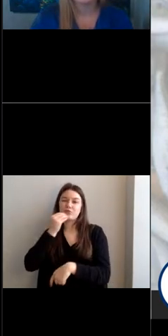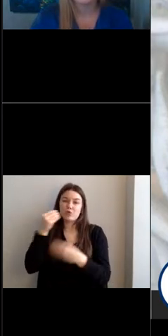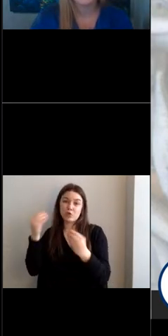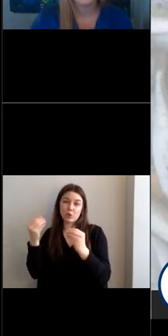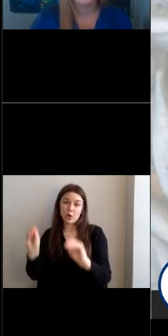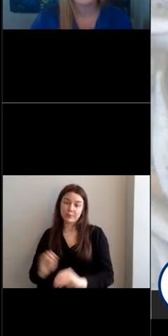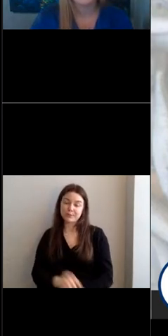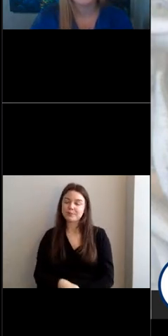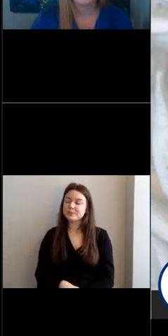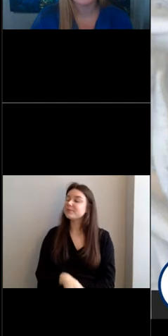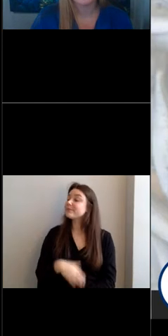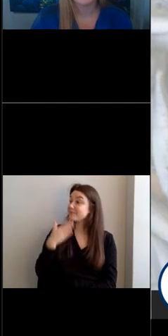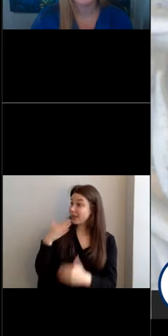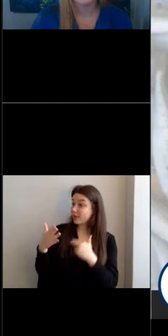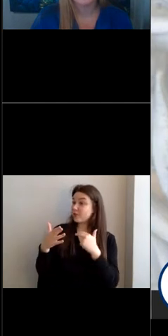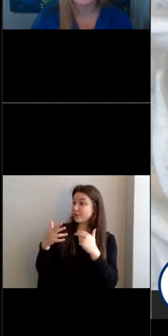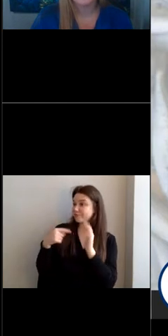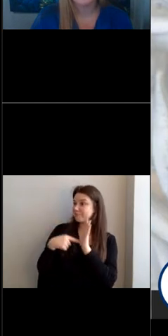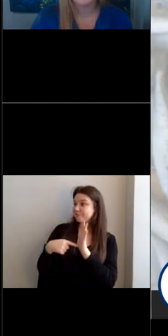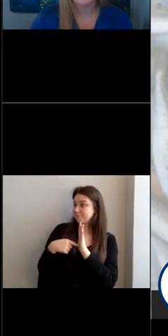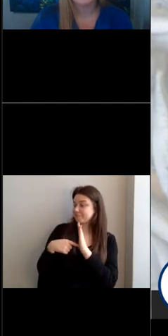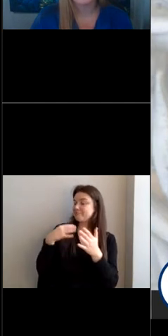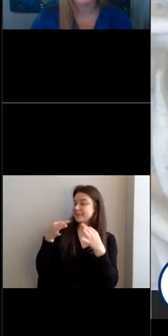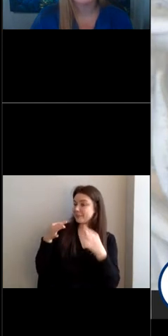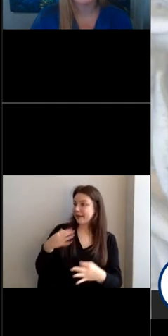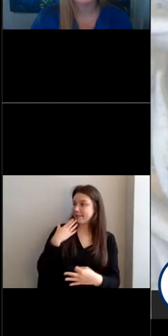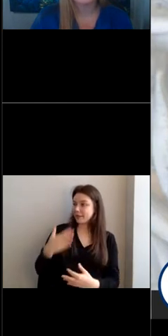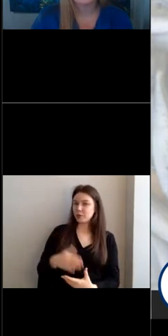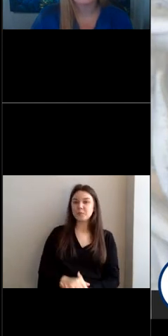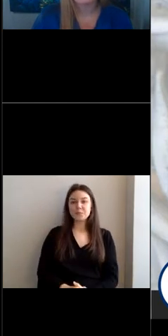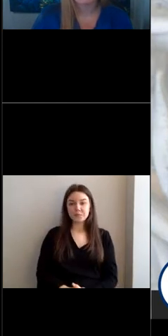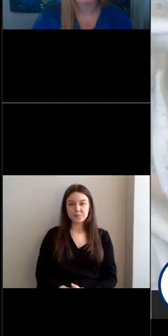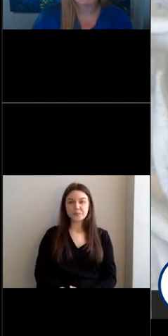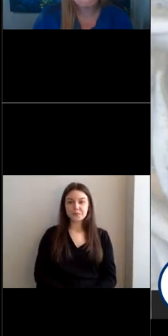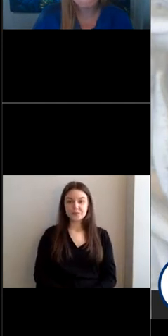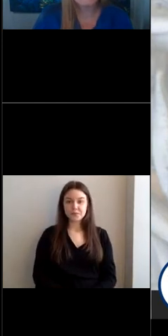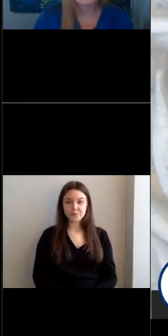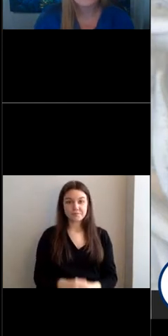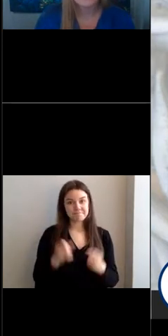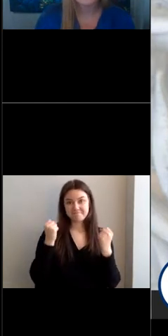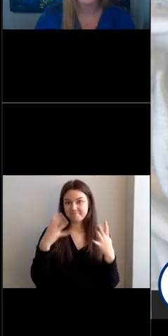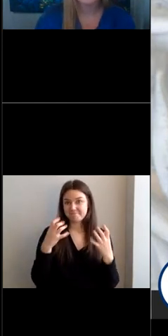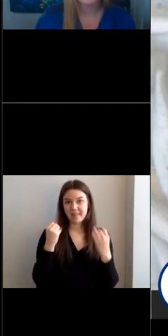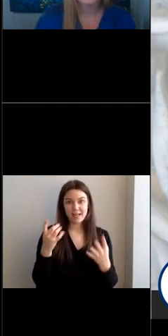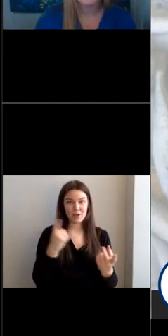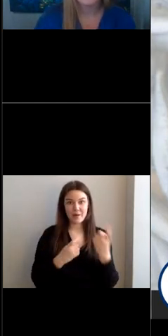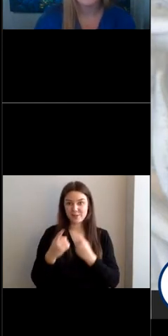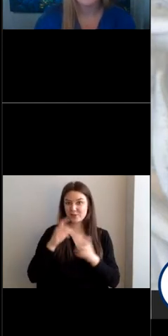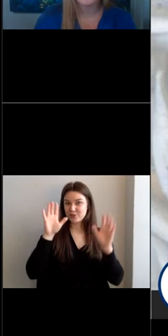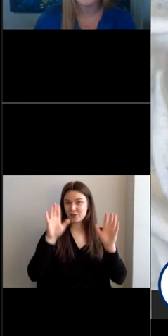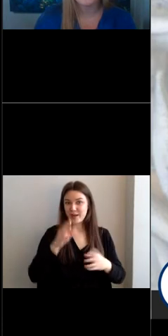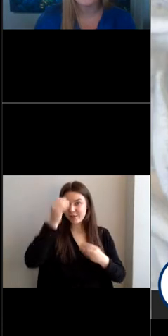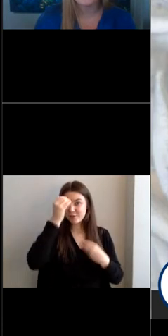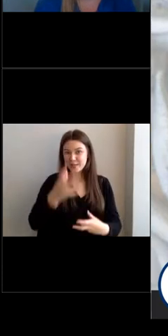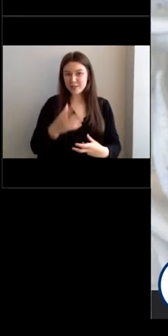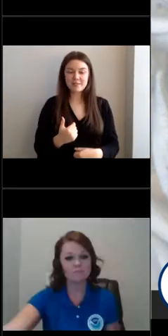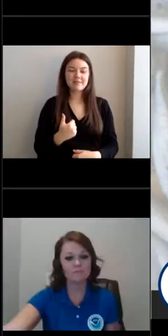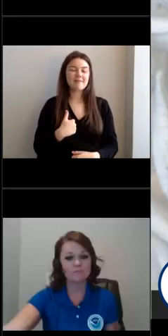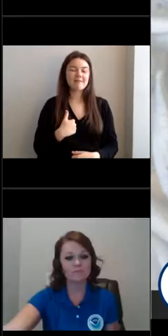you for explaining that, because I think a lot of people were wondering. So again, so many questions because you're sharing great information, but I'm going